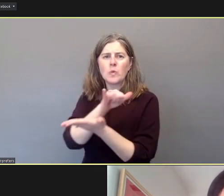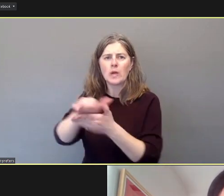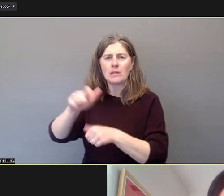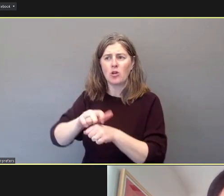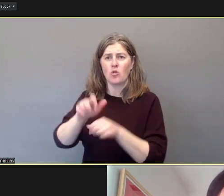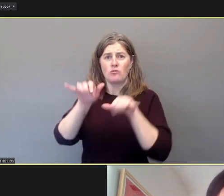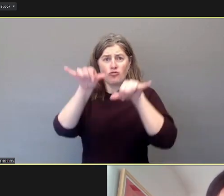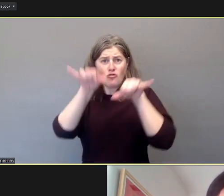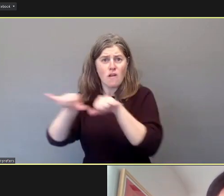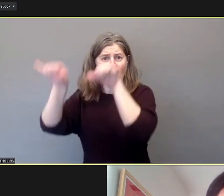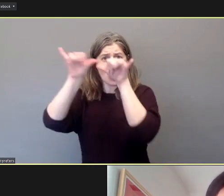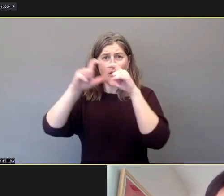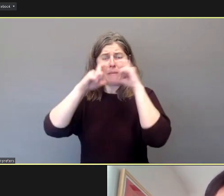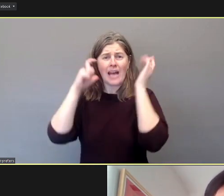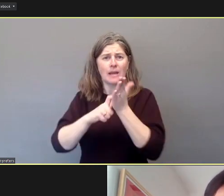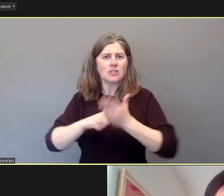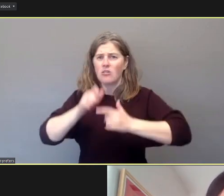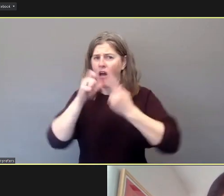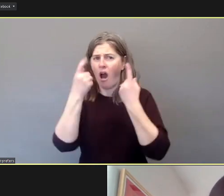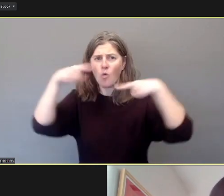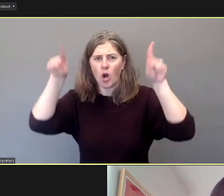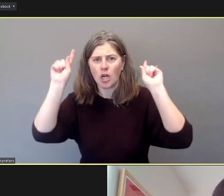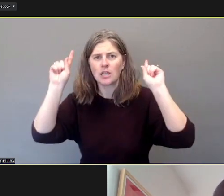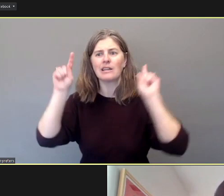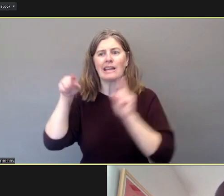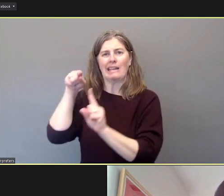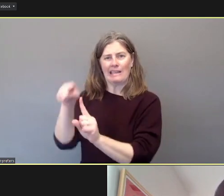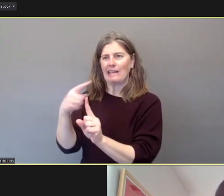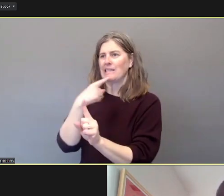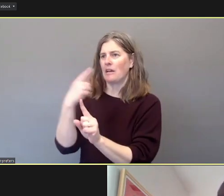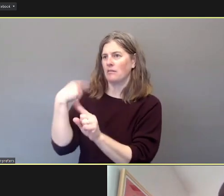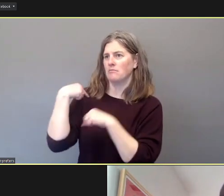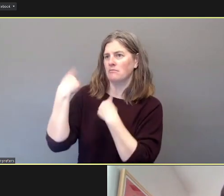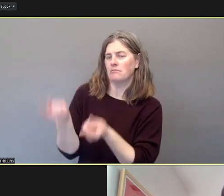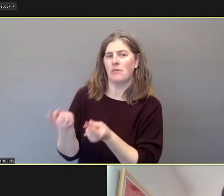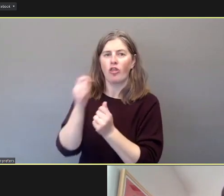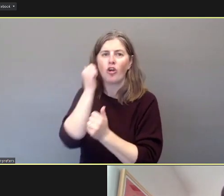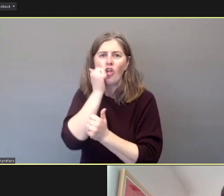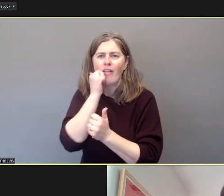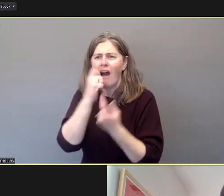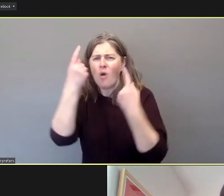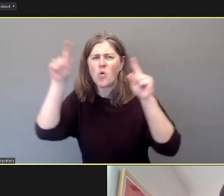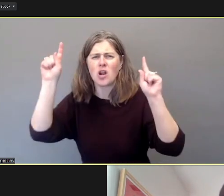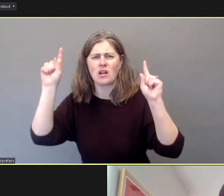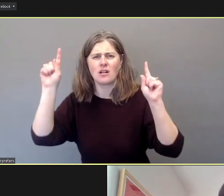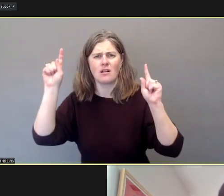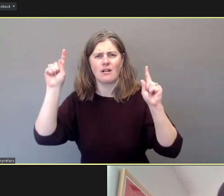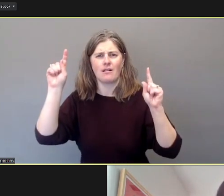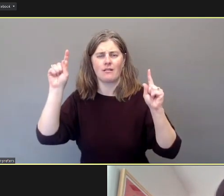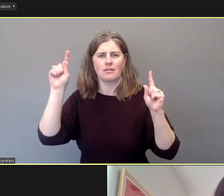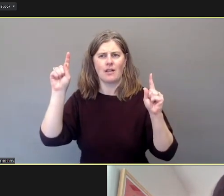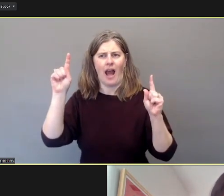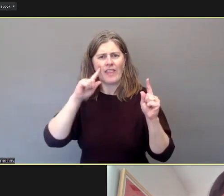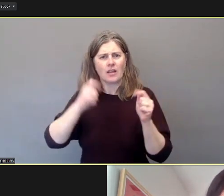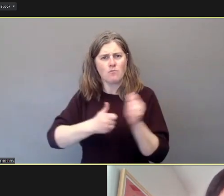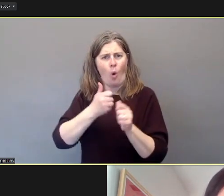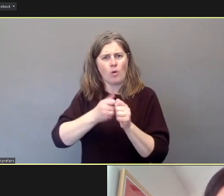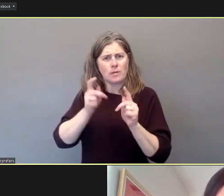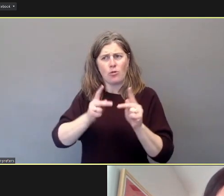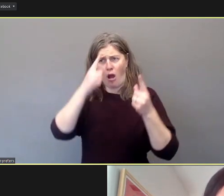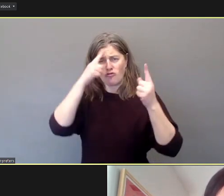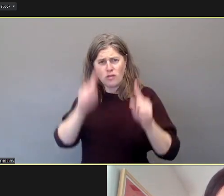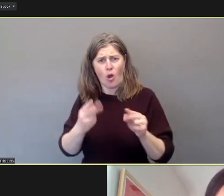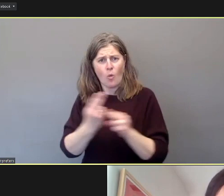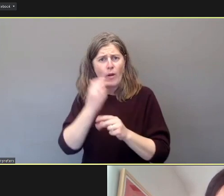mask mandates don't work. And he has said in the past that cloth masks don't work. And that's what I think you would agree. Most people are wearing cloth